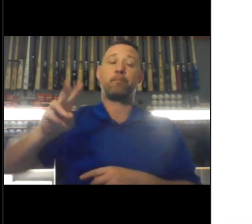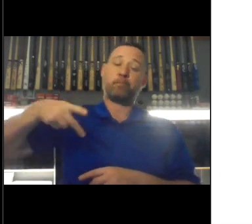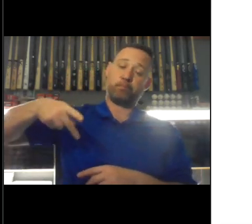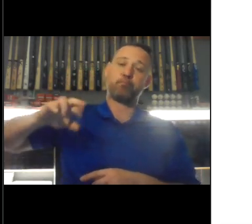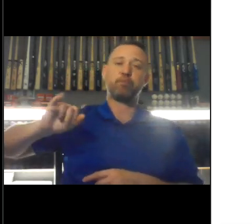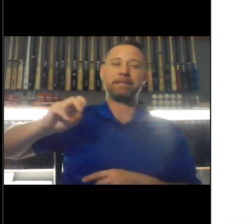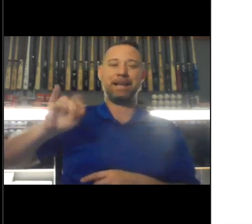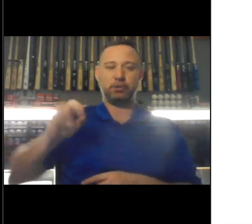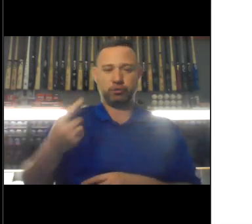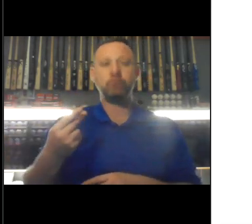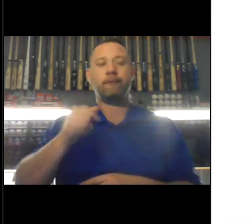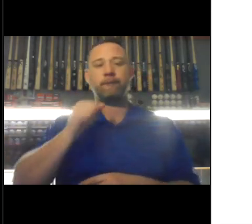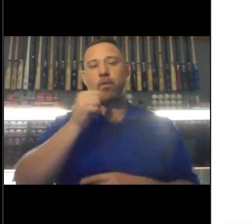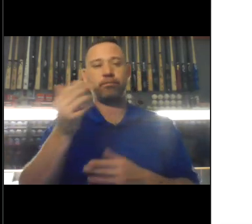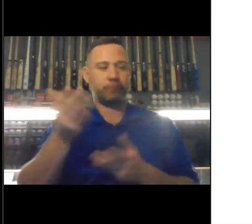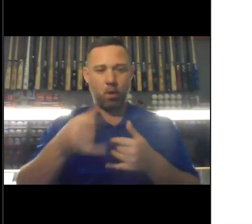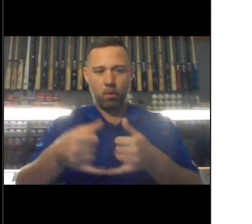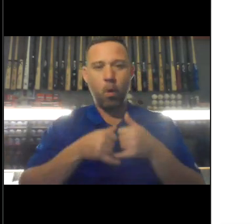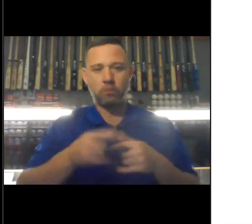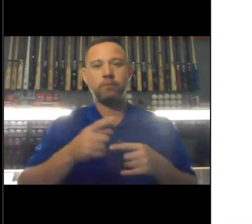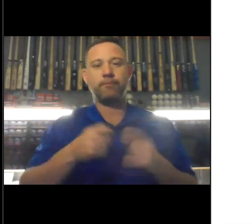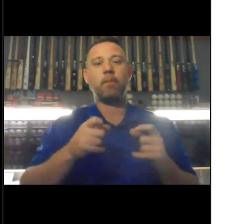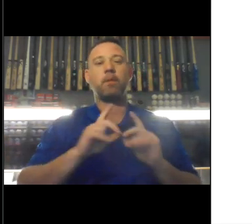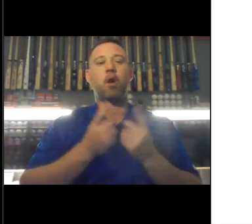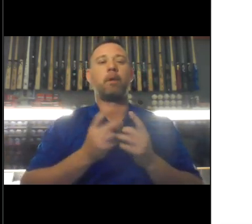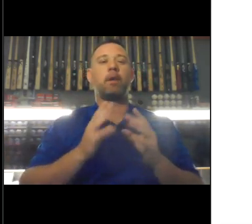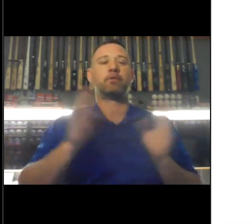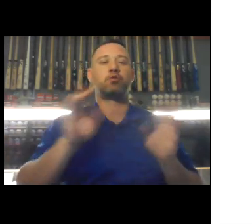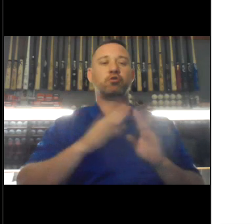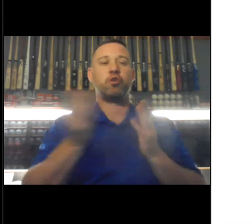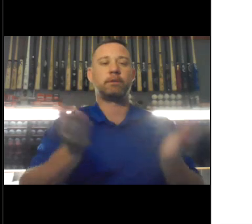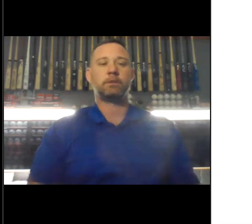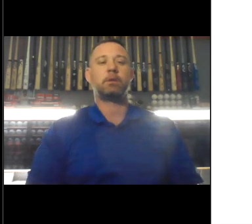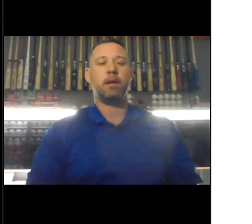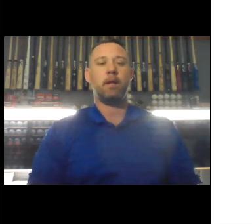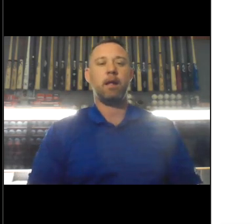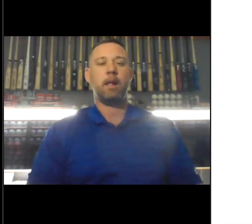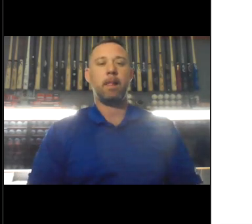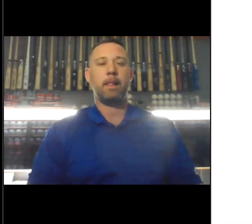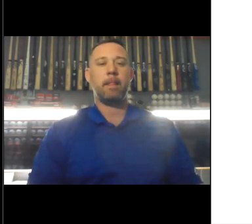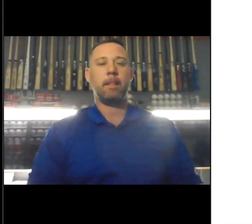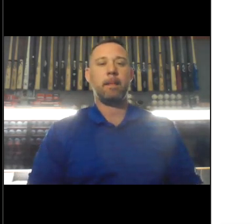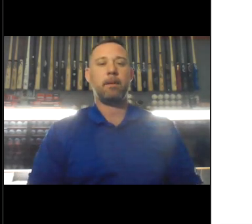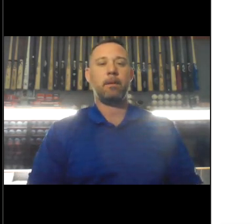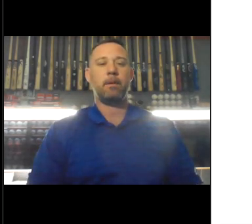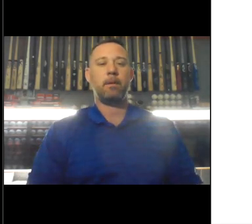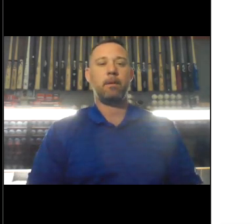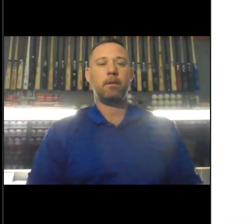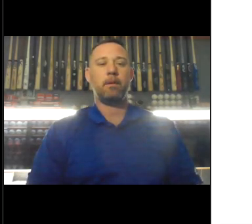bringing home these awards from the Department of General Services. And for our project update,